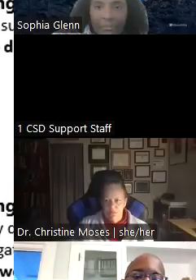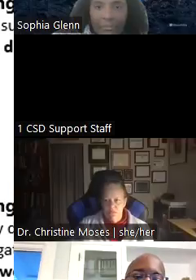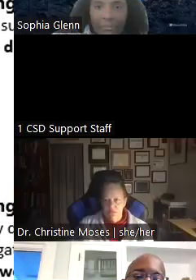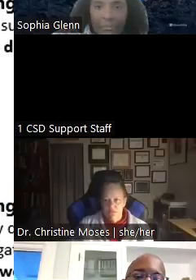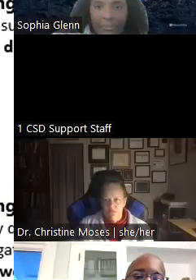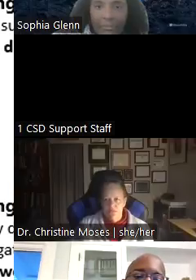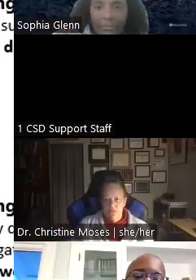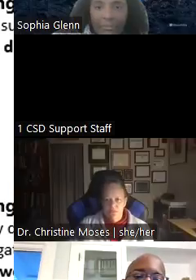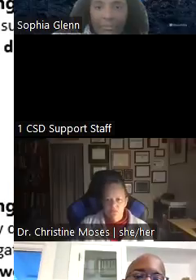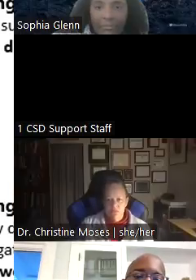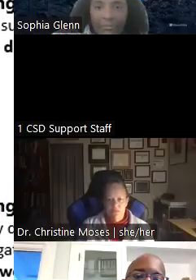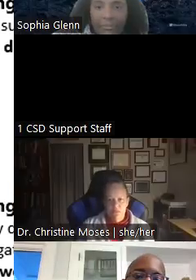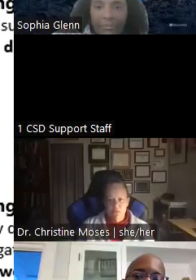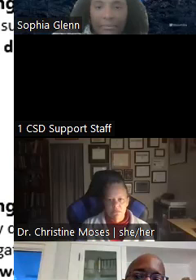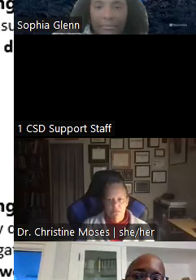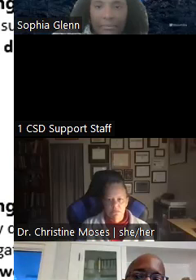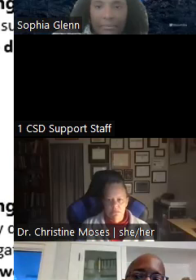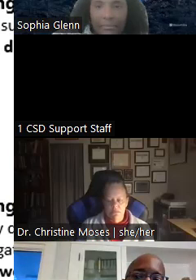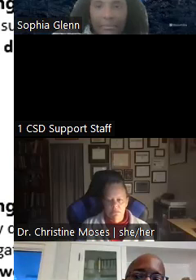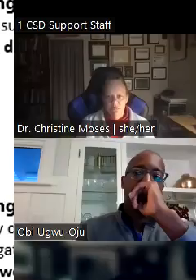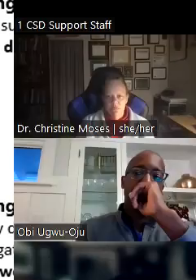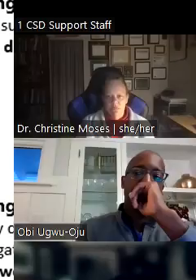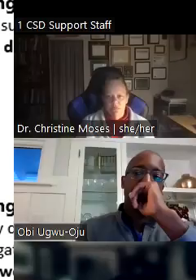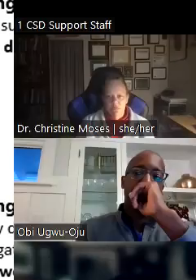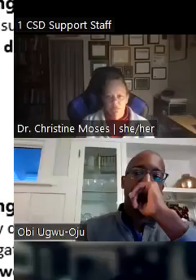Commissioner Cameron? Yes. Hi.